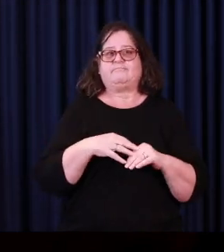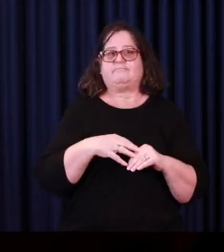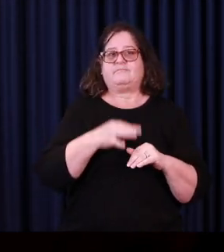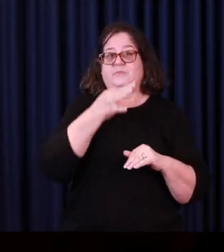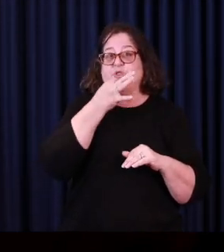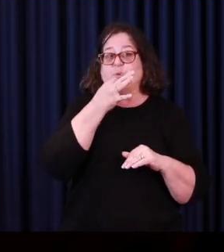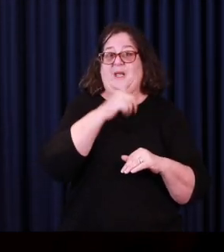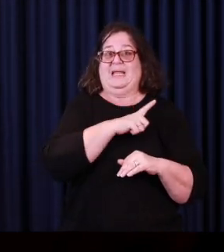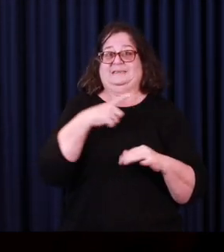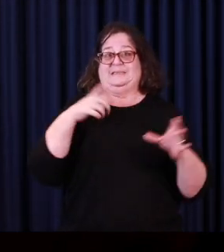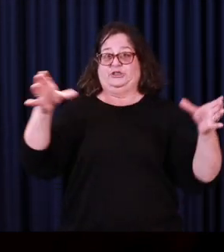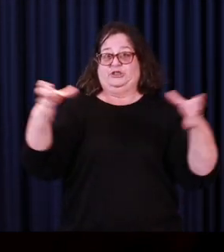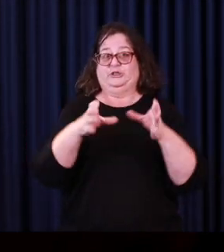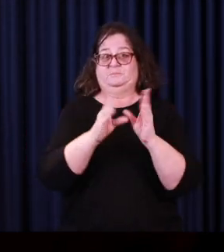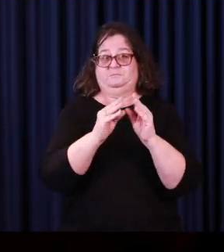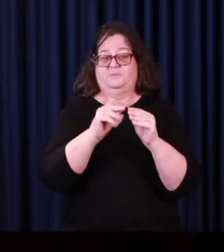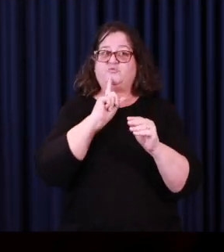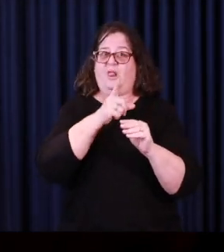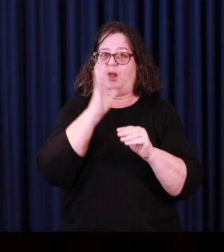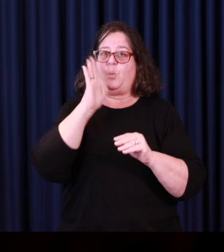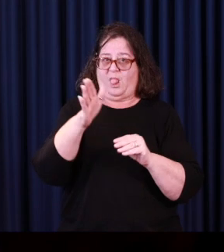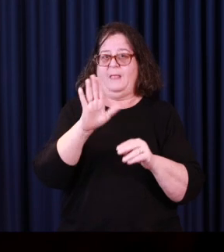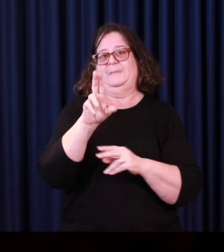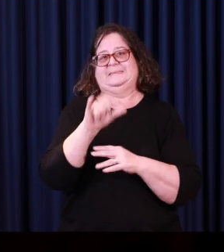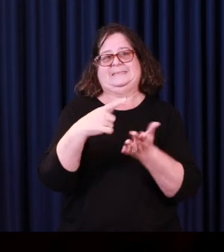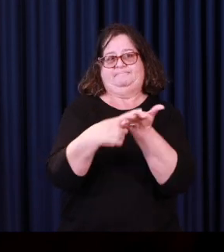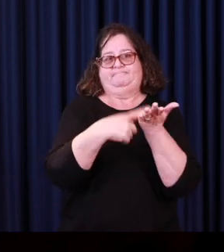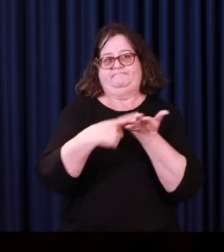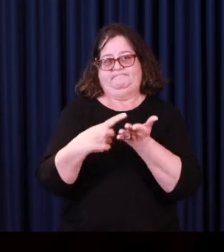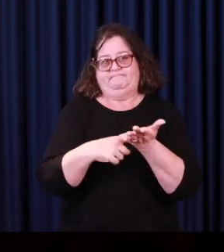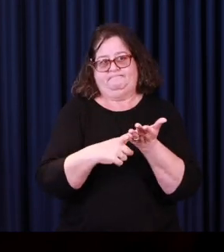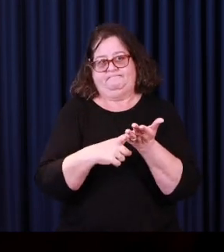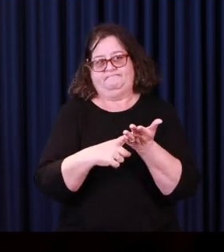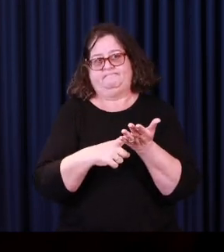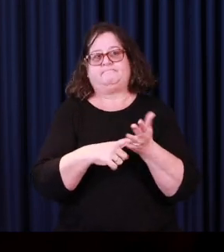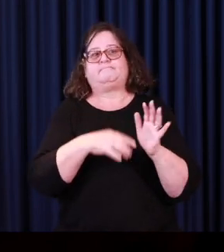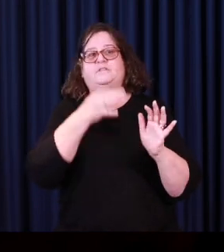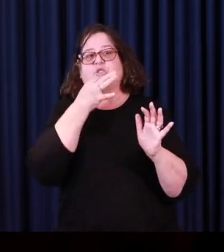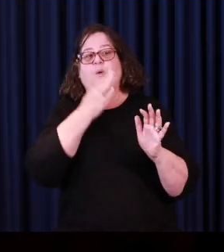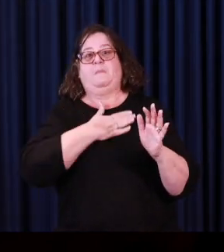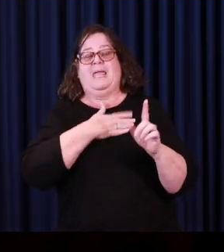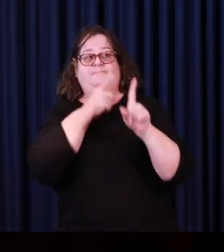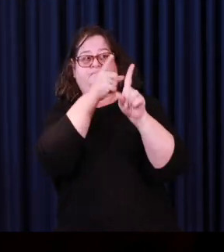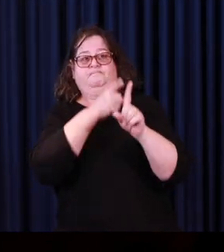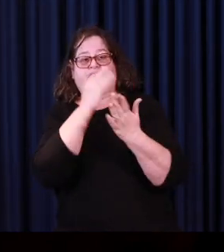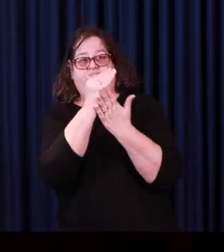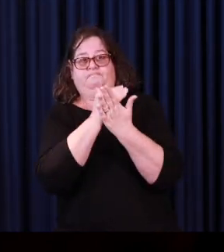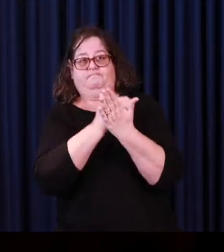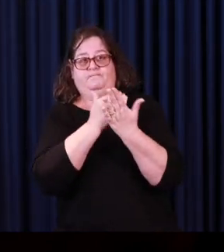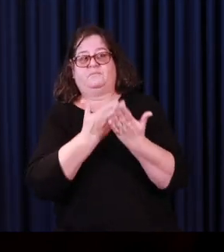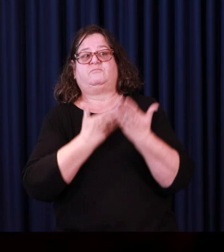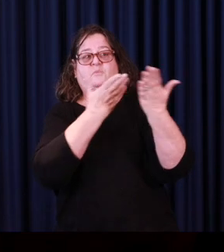to complete, and I'll soon be sending the details of my proposals for 2021. But